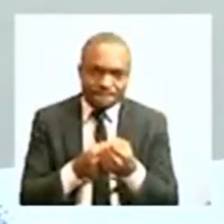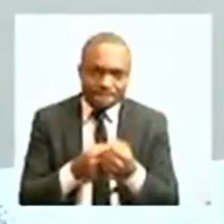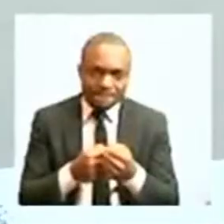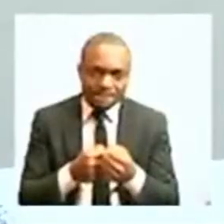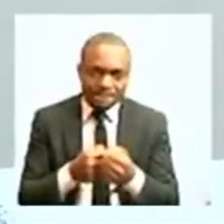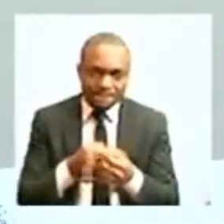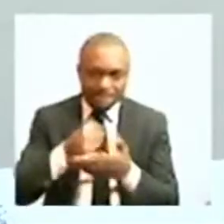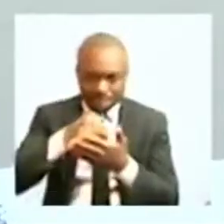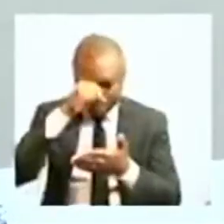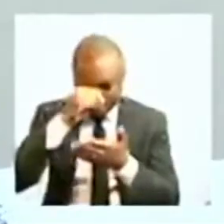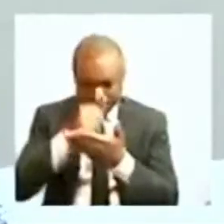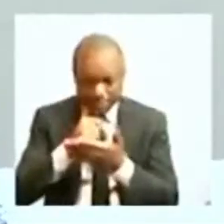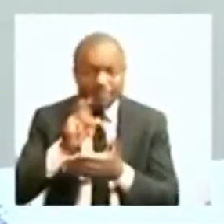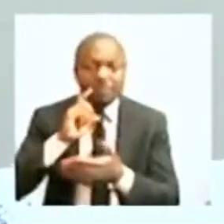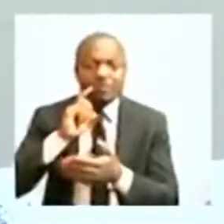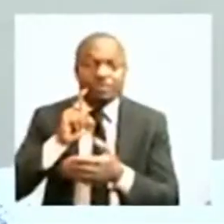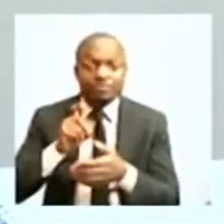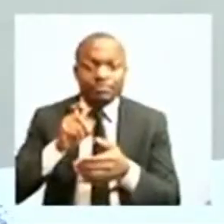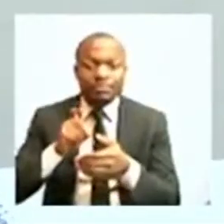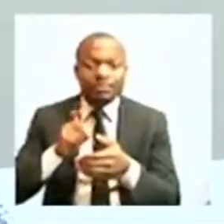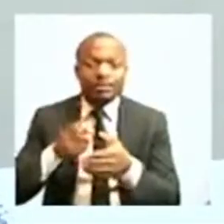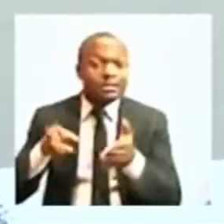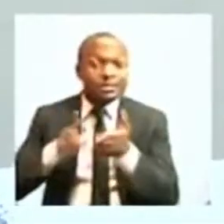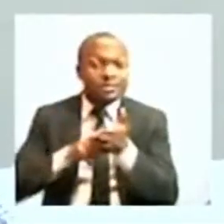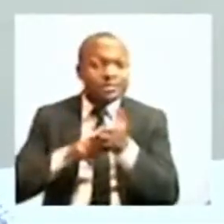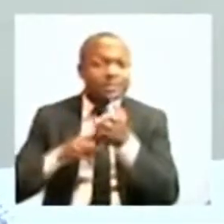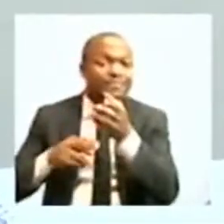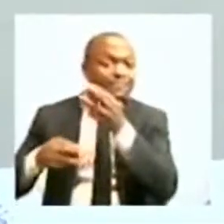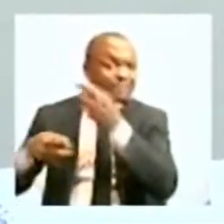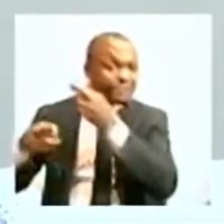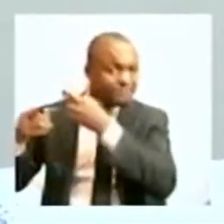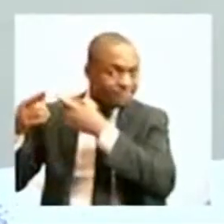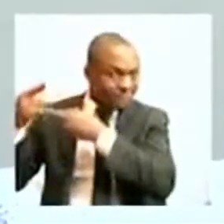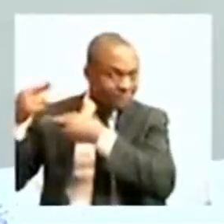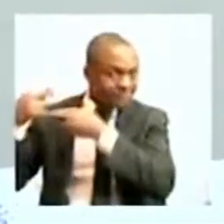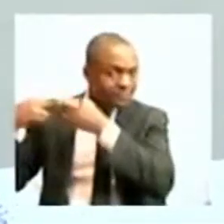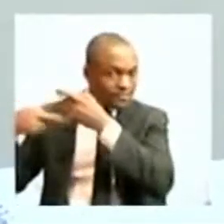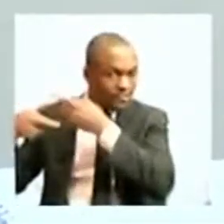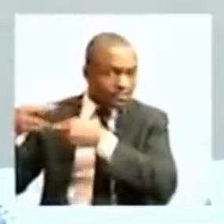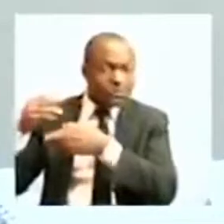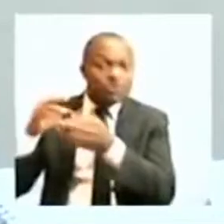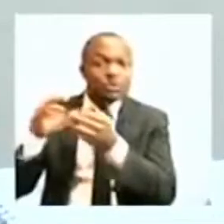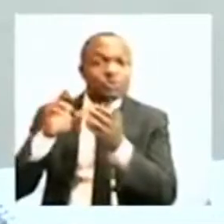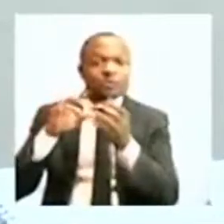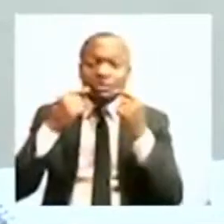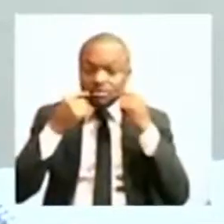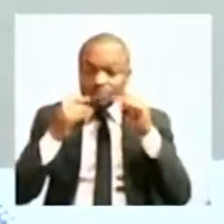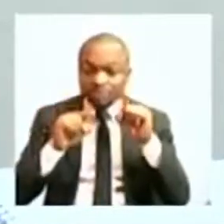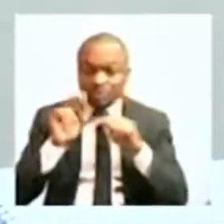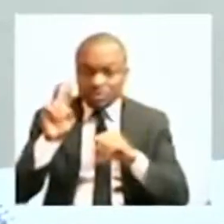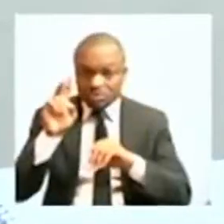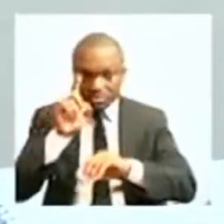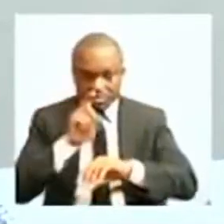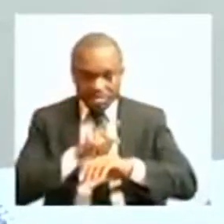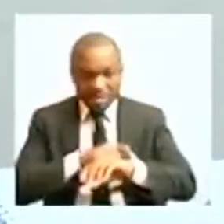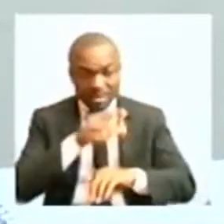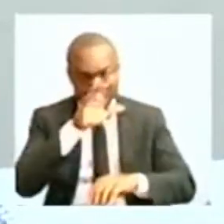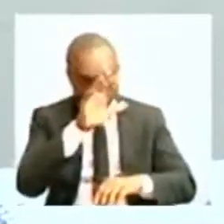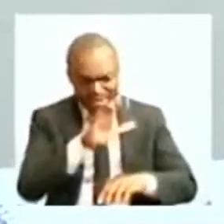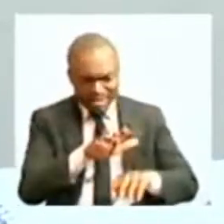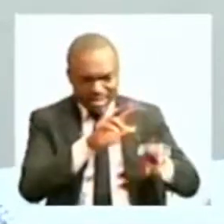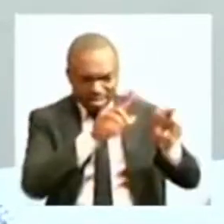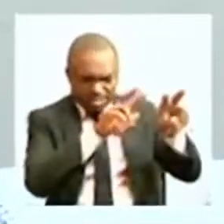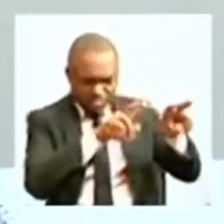our students. So we must revisit the circular that at maybe twice there is a monitoring to